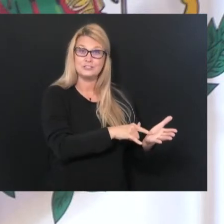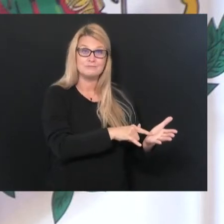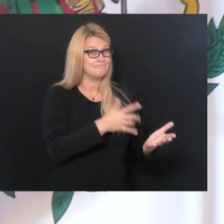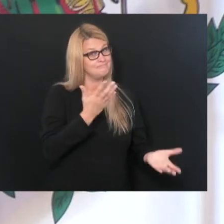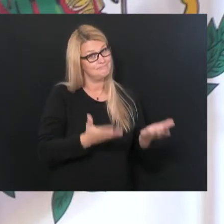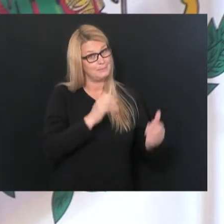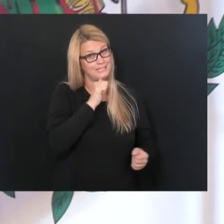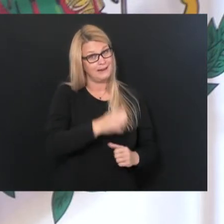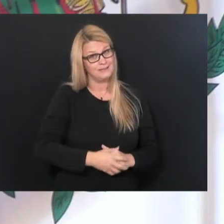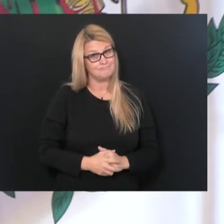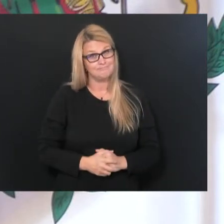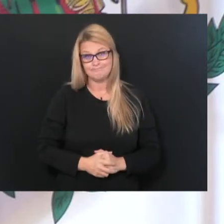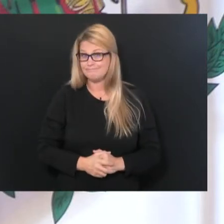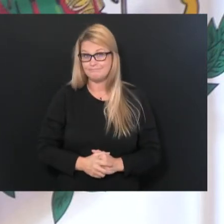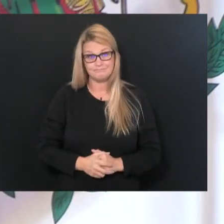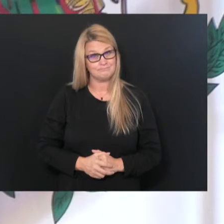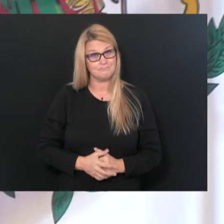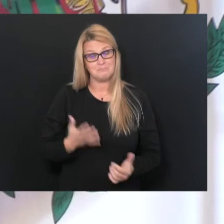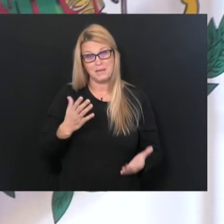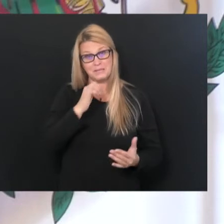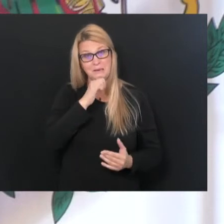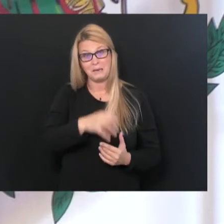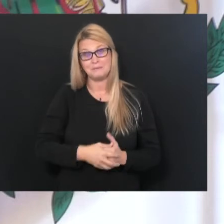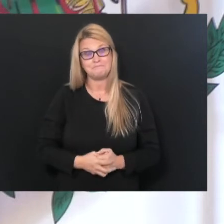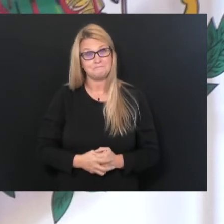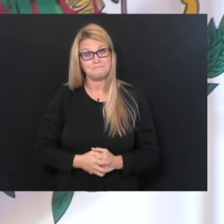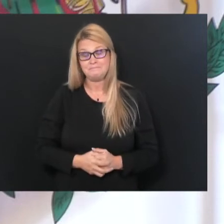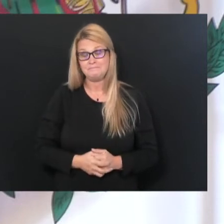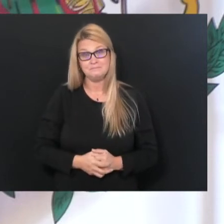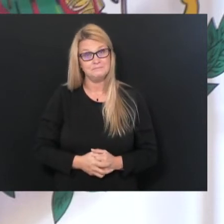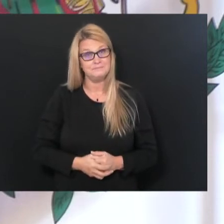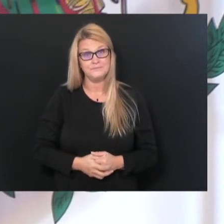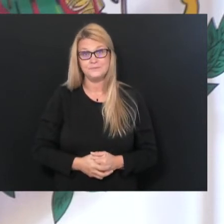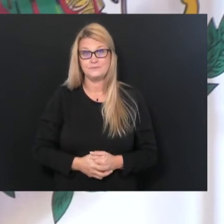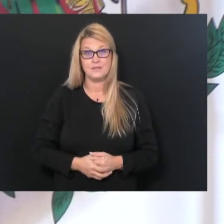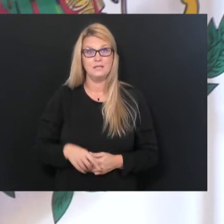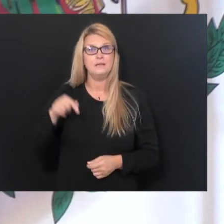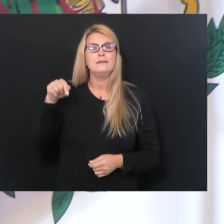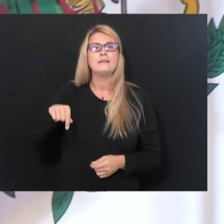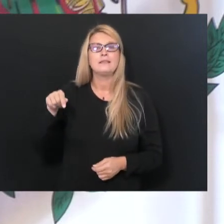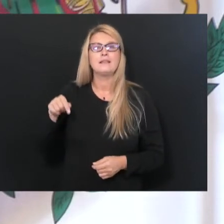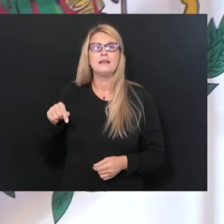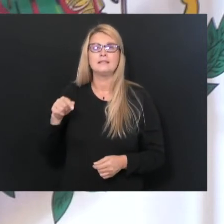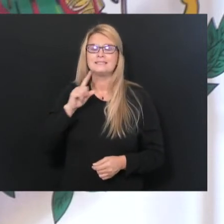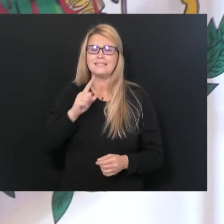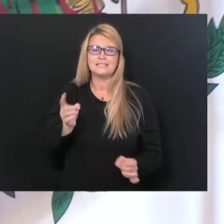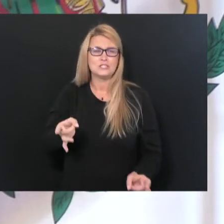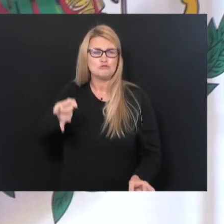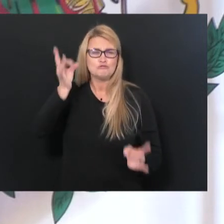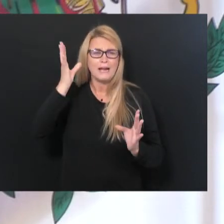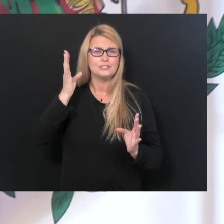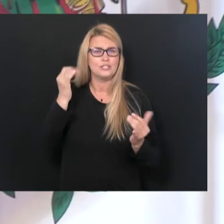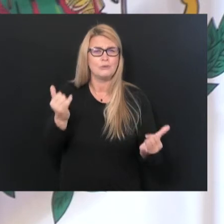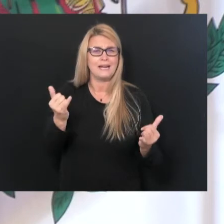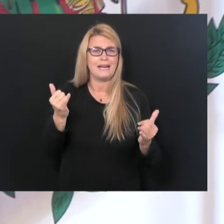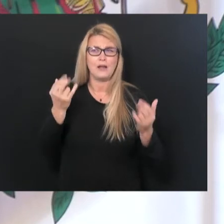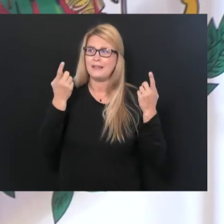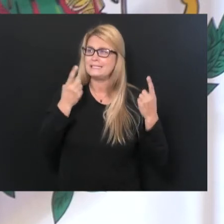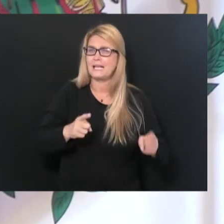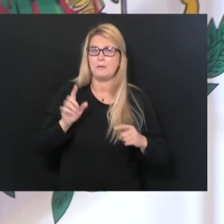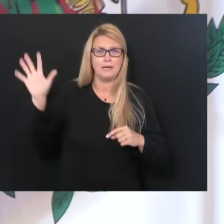not. And it's a shame. This is absolutely a tragedy that's going on all across